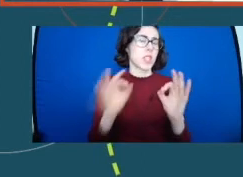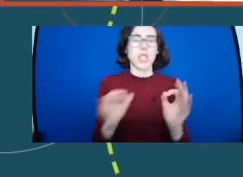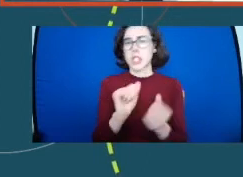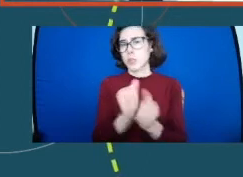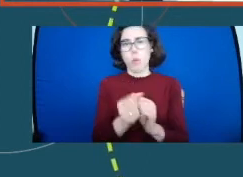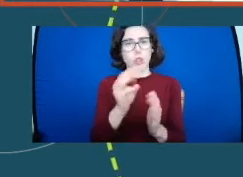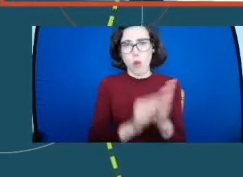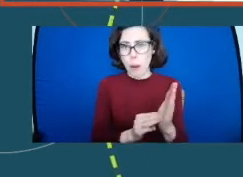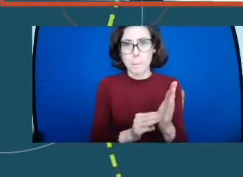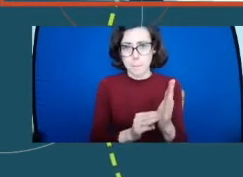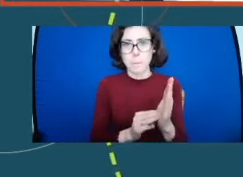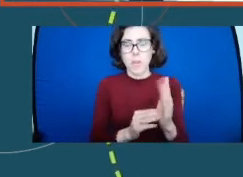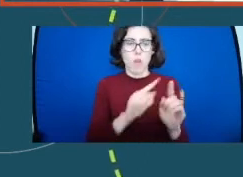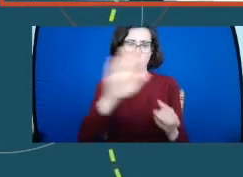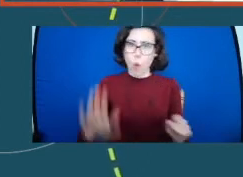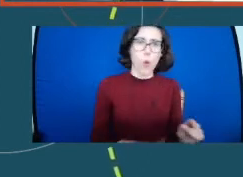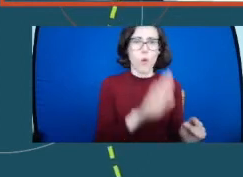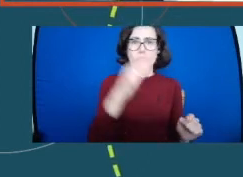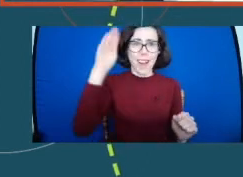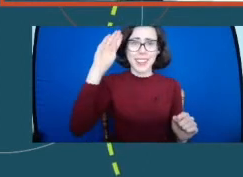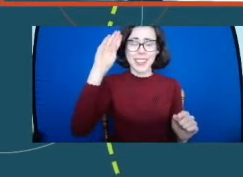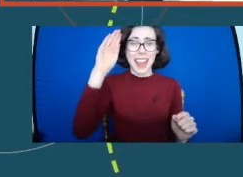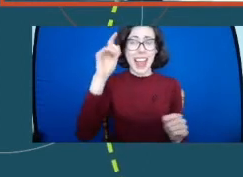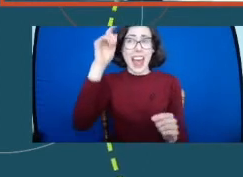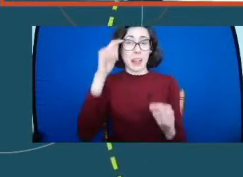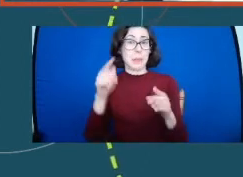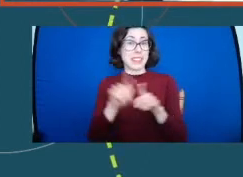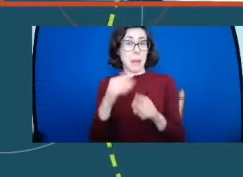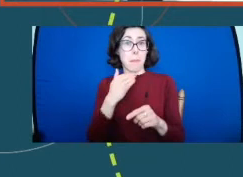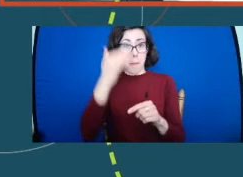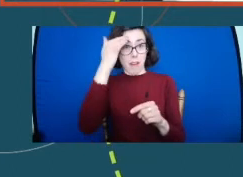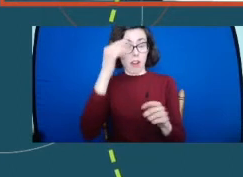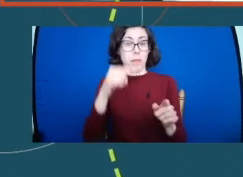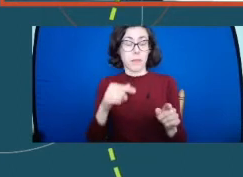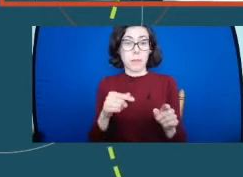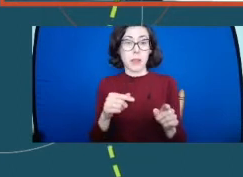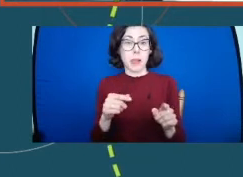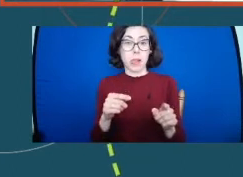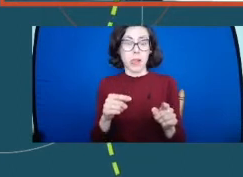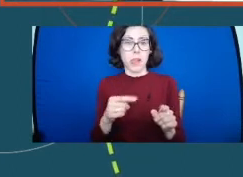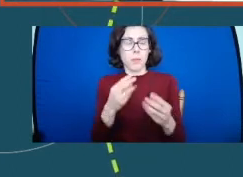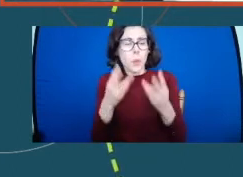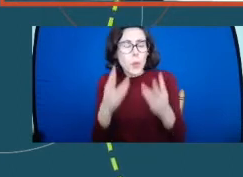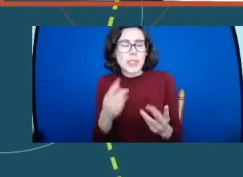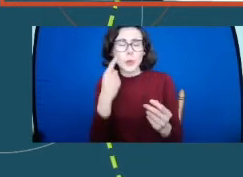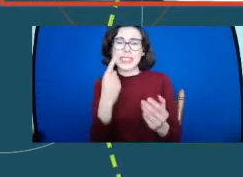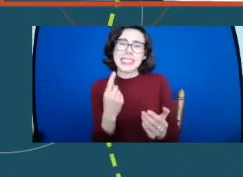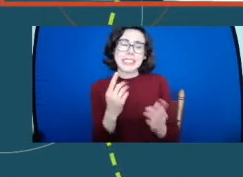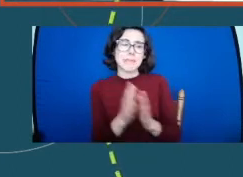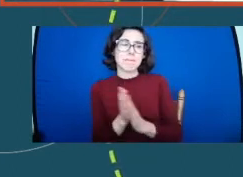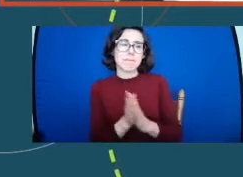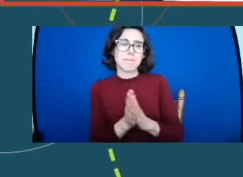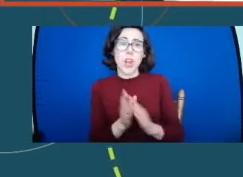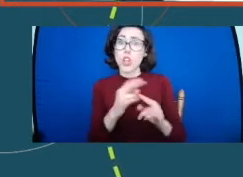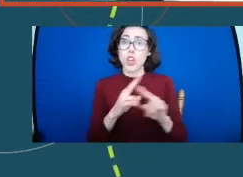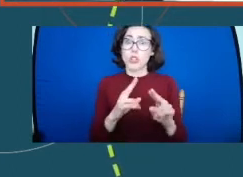many counties in your country, and I think it's going to be the same thing here, that we want to see not only sport, but